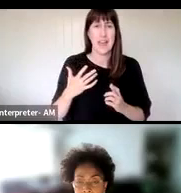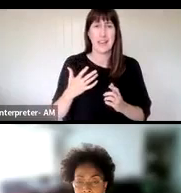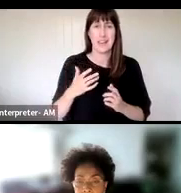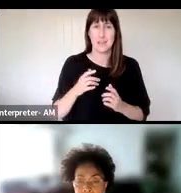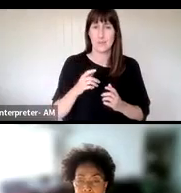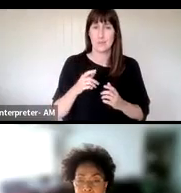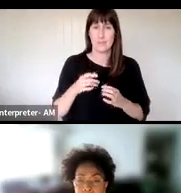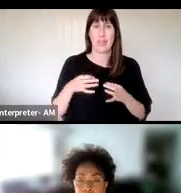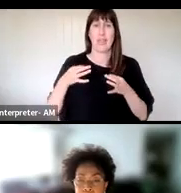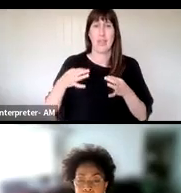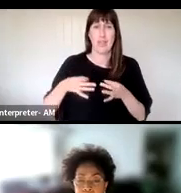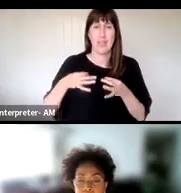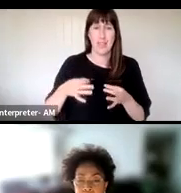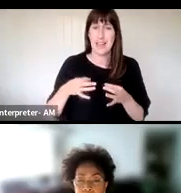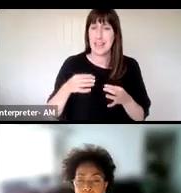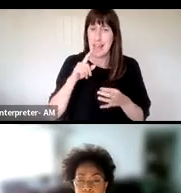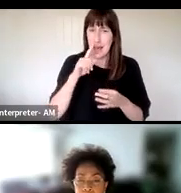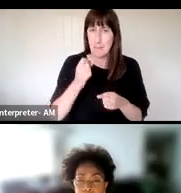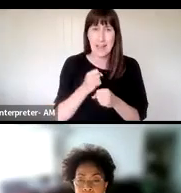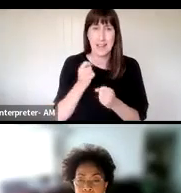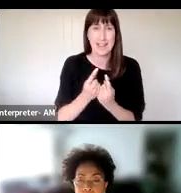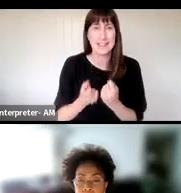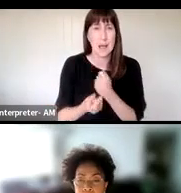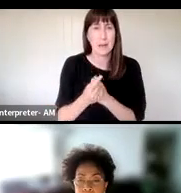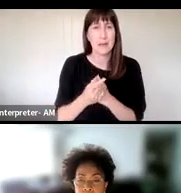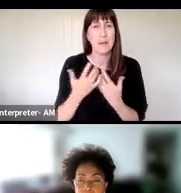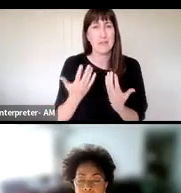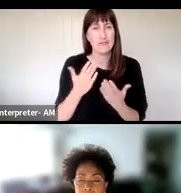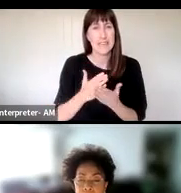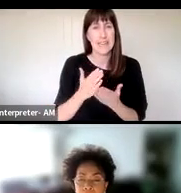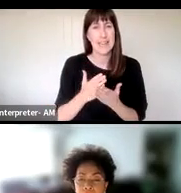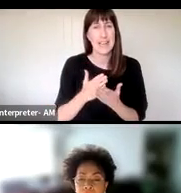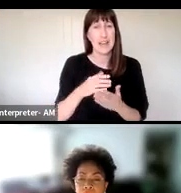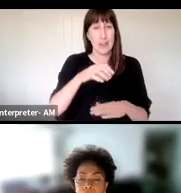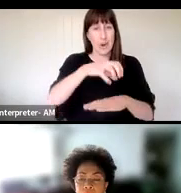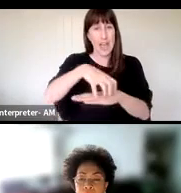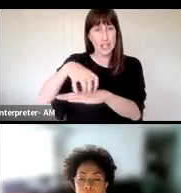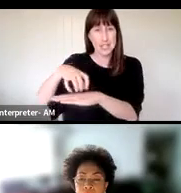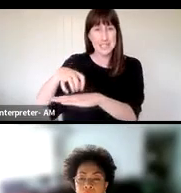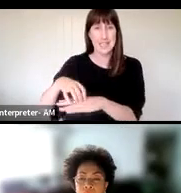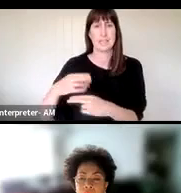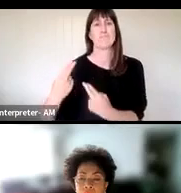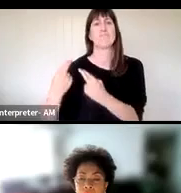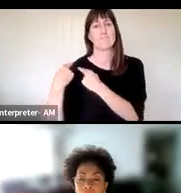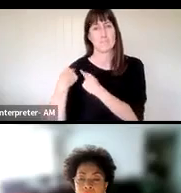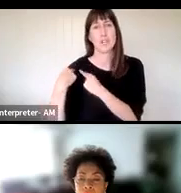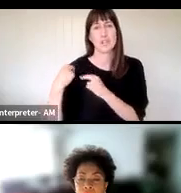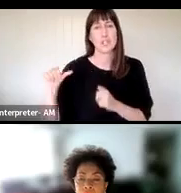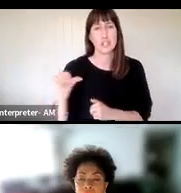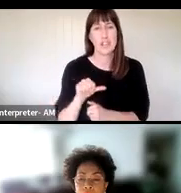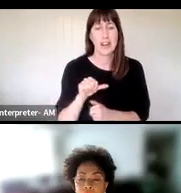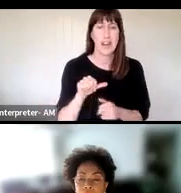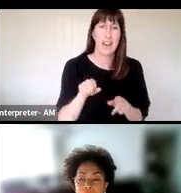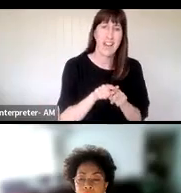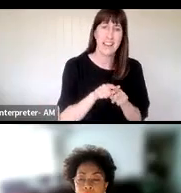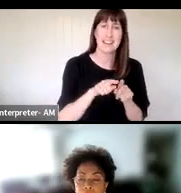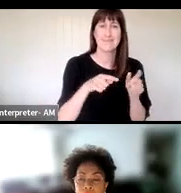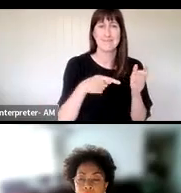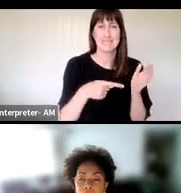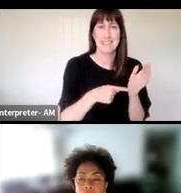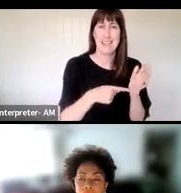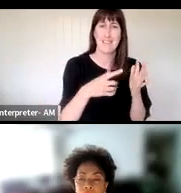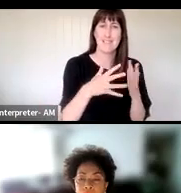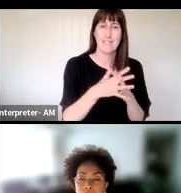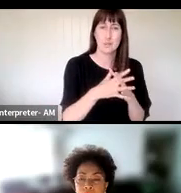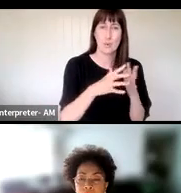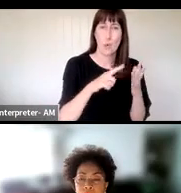happen. But we need to put the onus back onto the agency, that Te Whātua or everyone else.